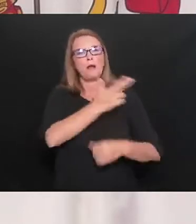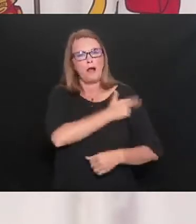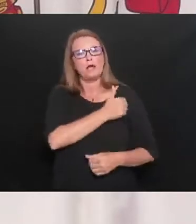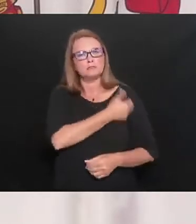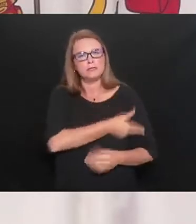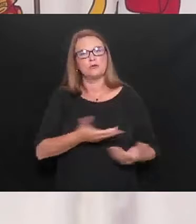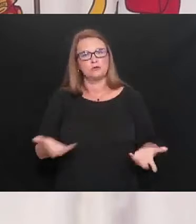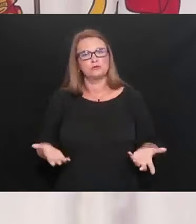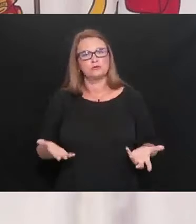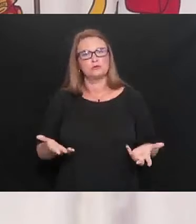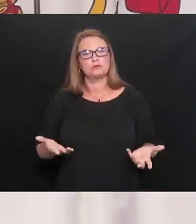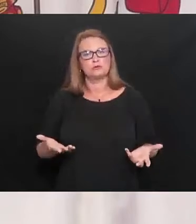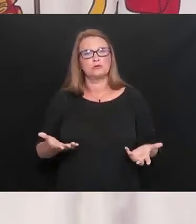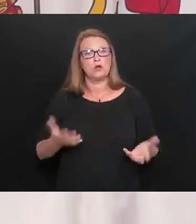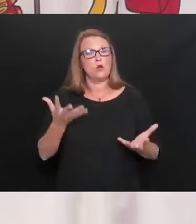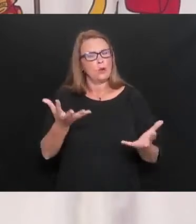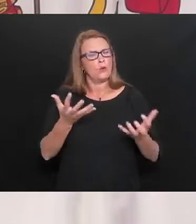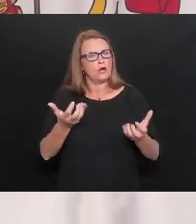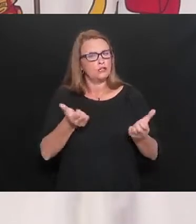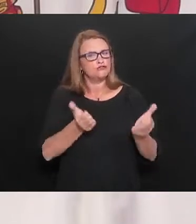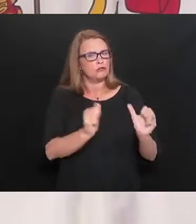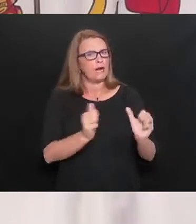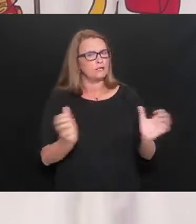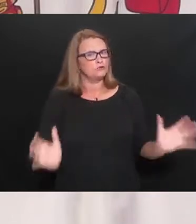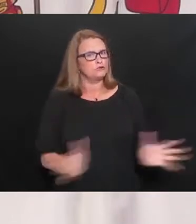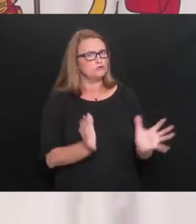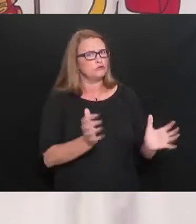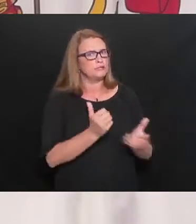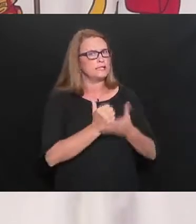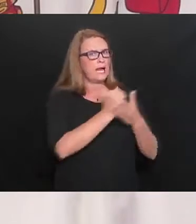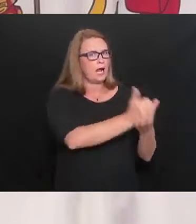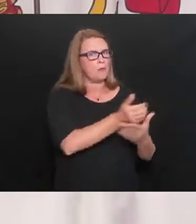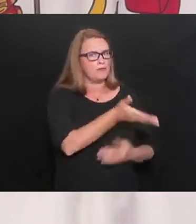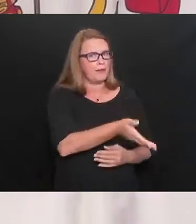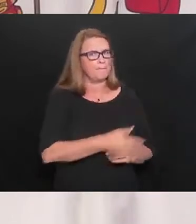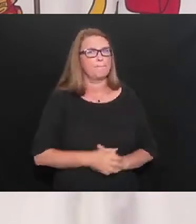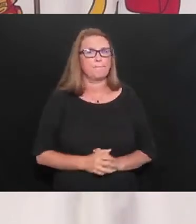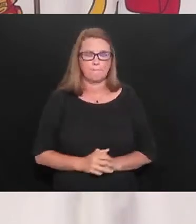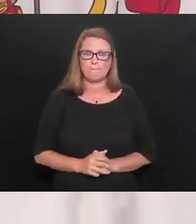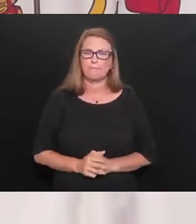need to be trying to help our hospitals in every way we possibly can.